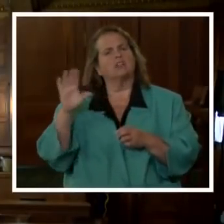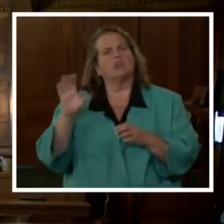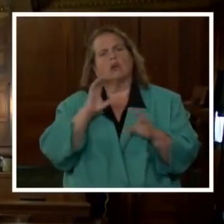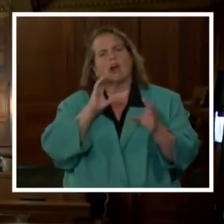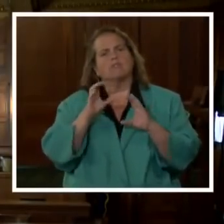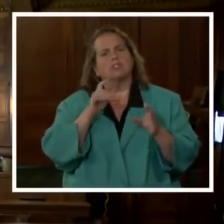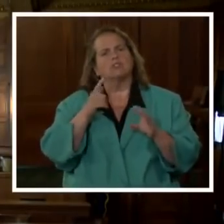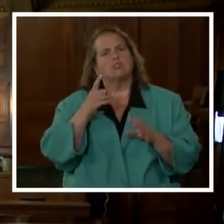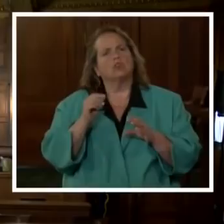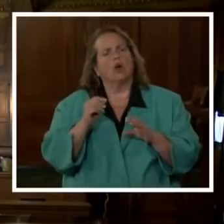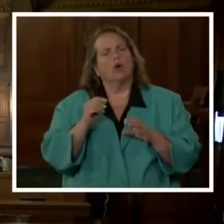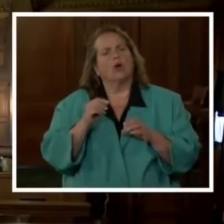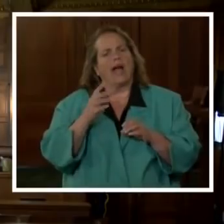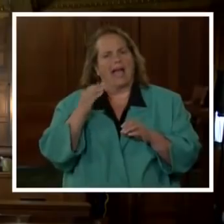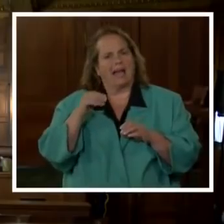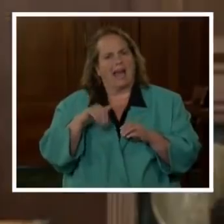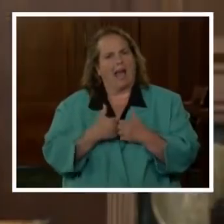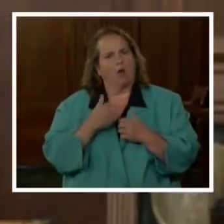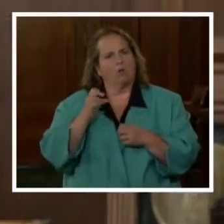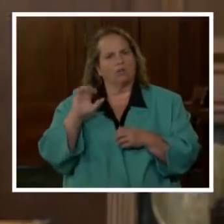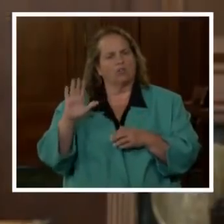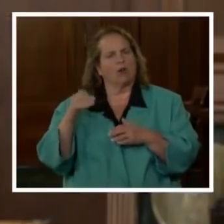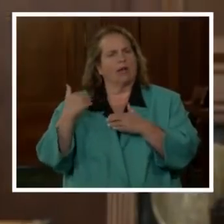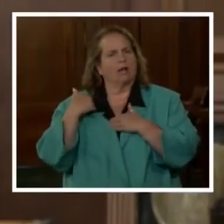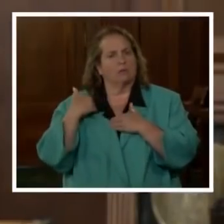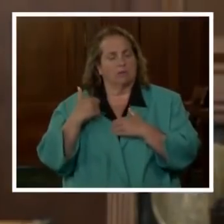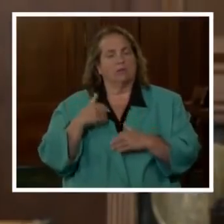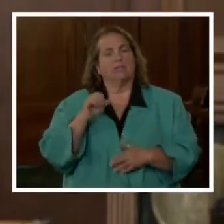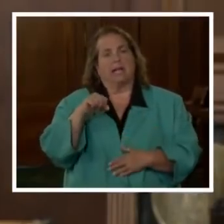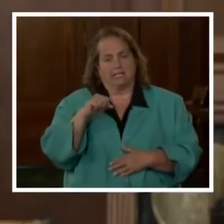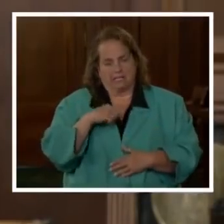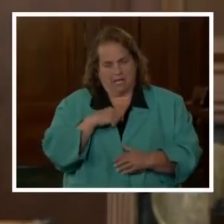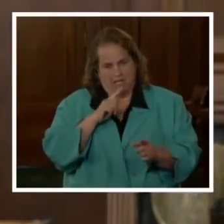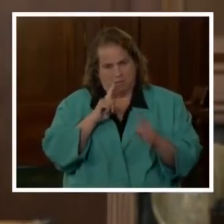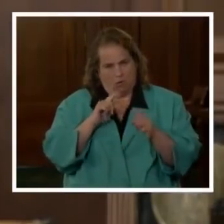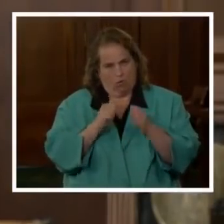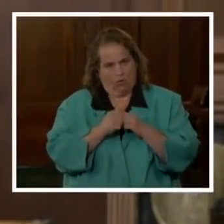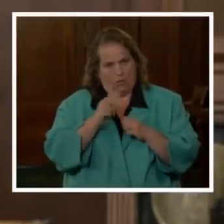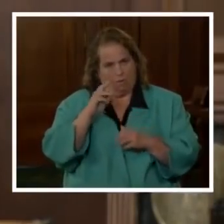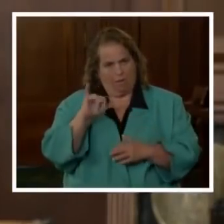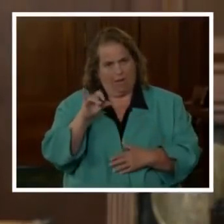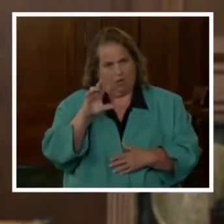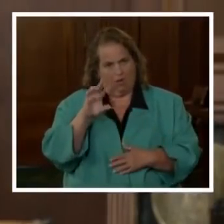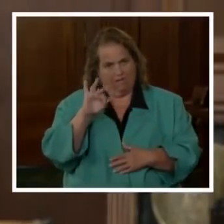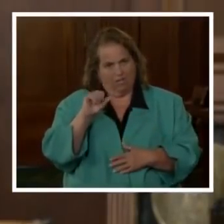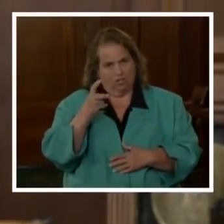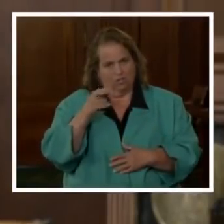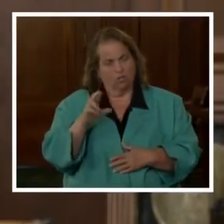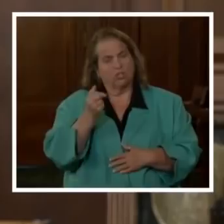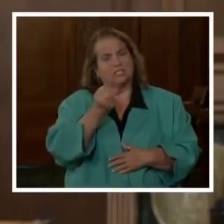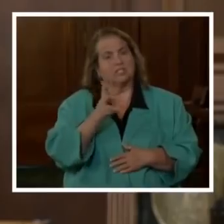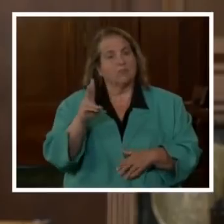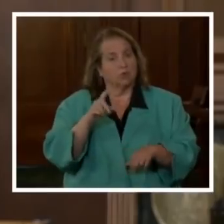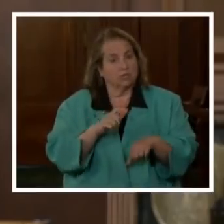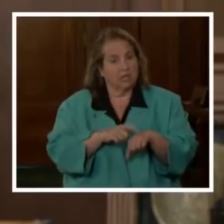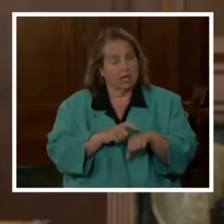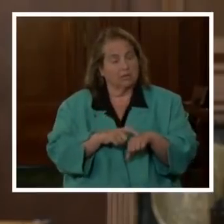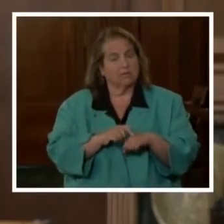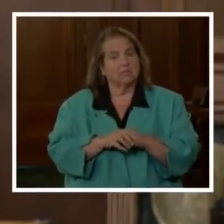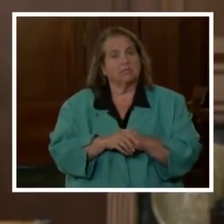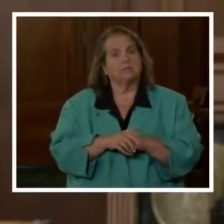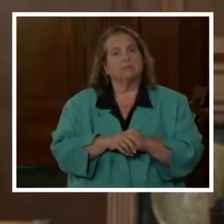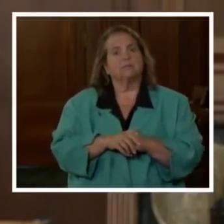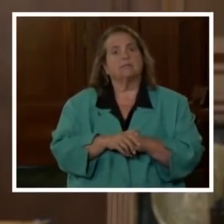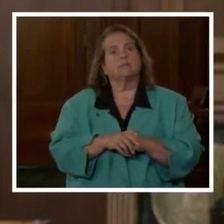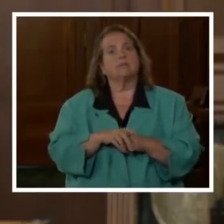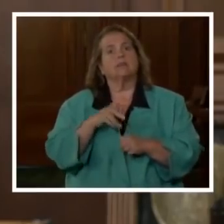city leadership? I've spoken to Mayor Fisher a number of times. You know,